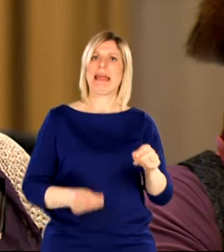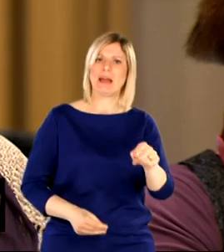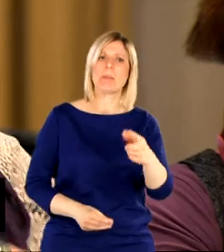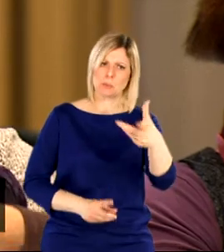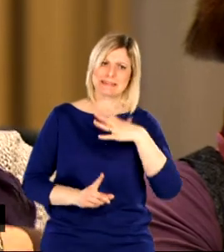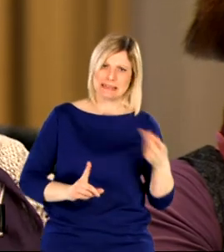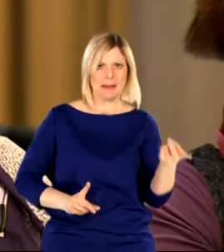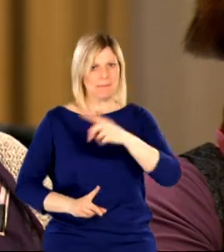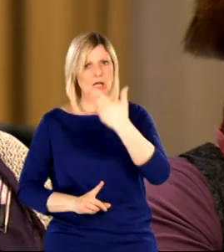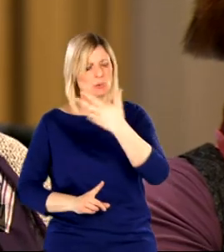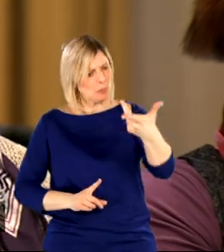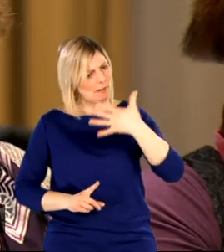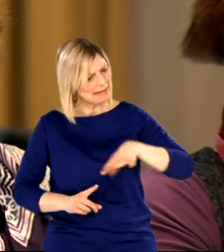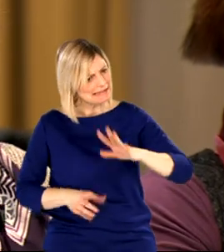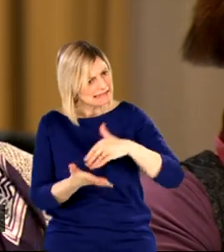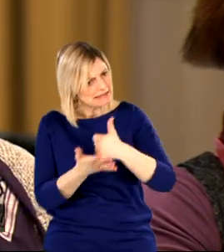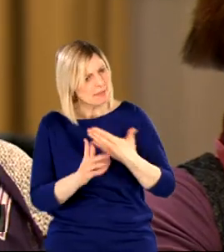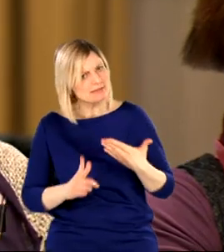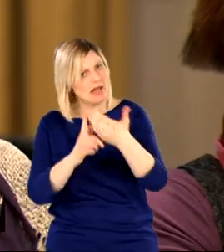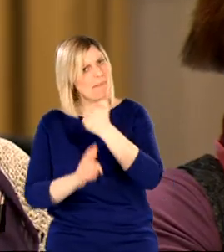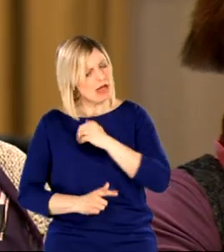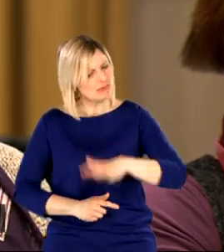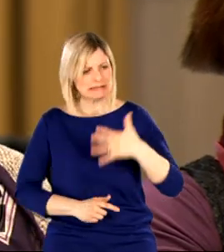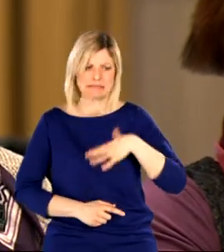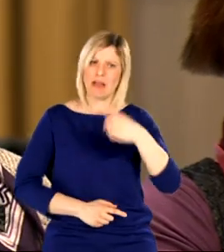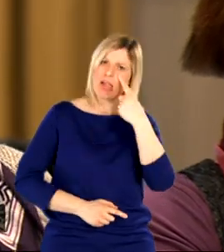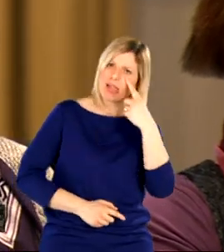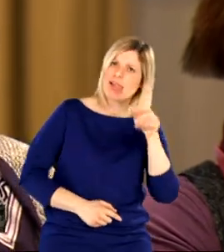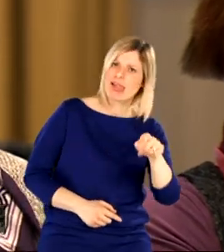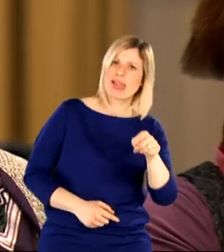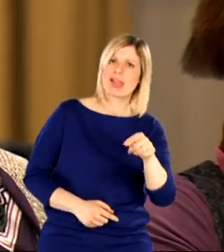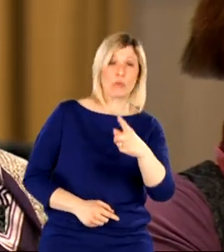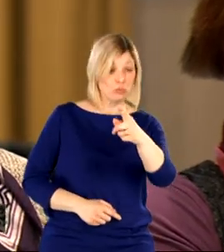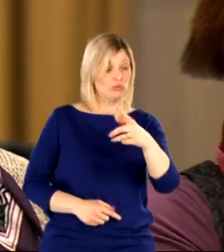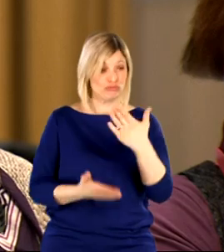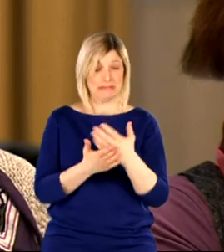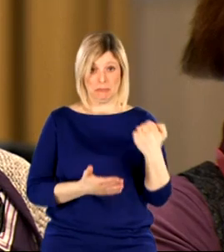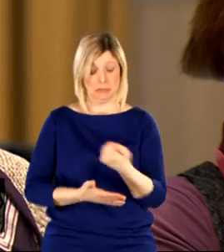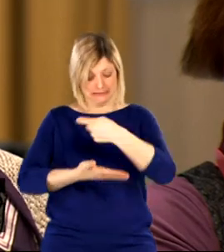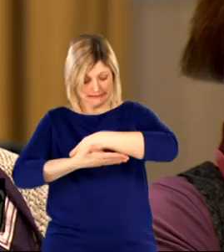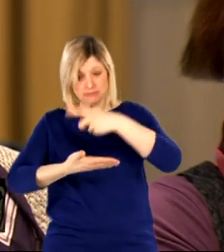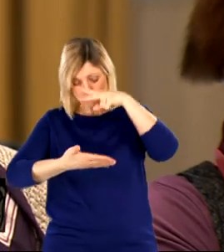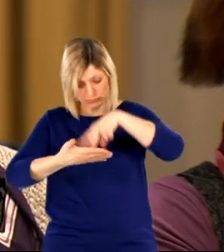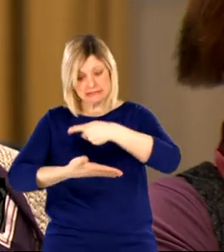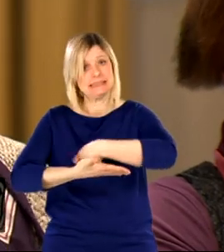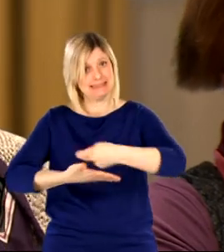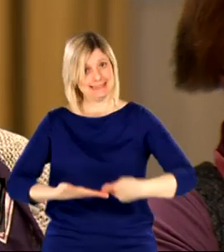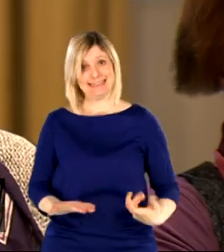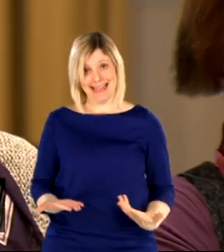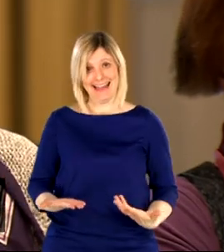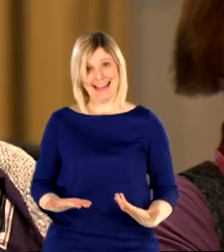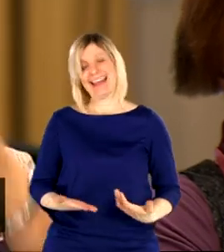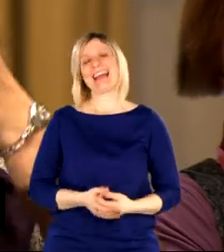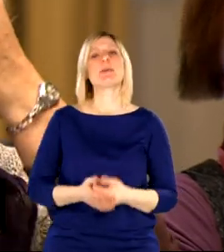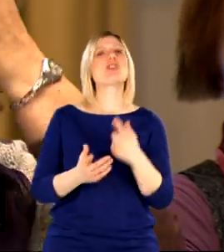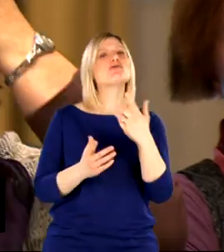said we need to perhaps go back to school and say, have you got some targets in place? Please, can we see them? You should, in fact, you're meant to sign them off. It should be signed.